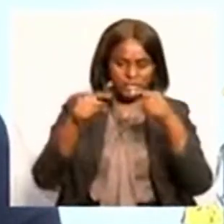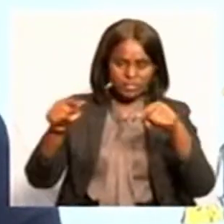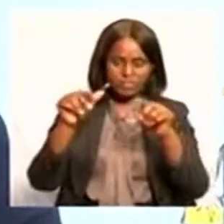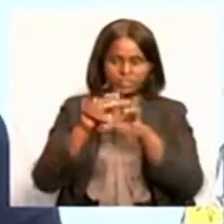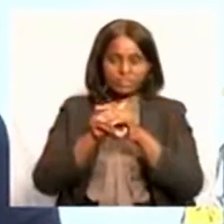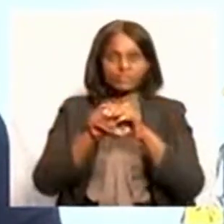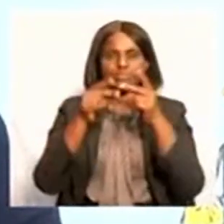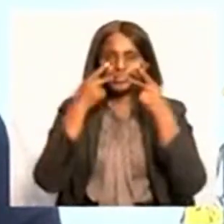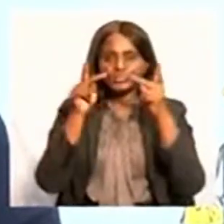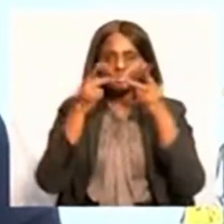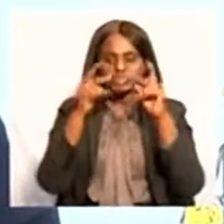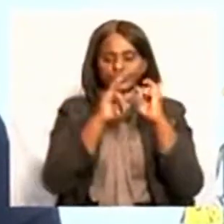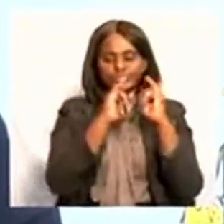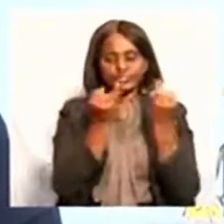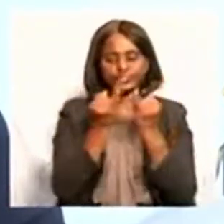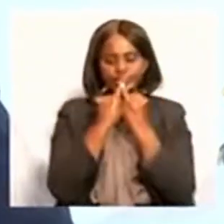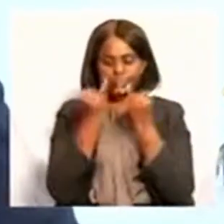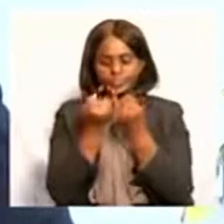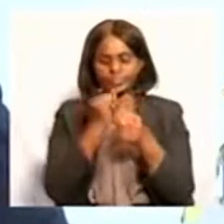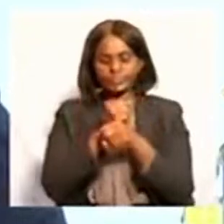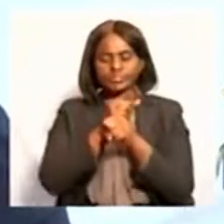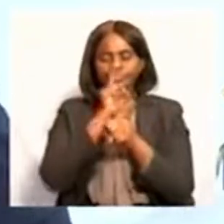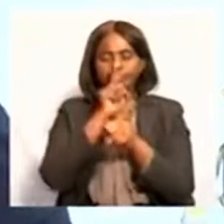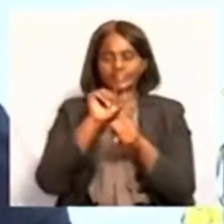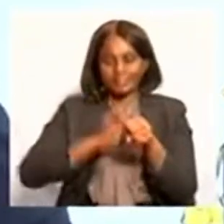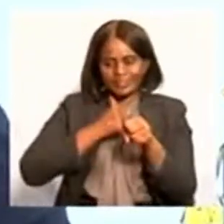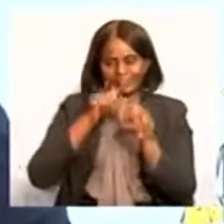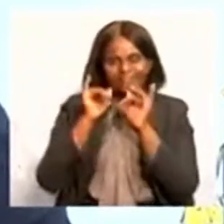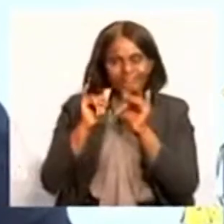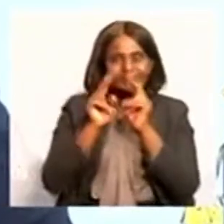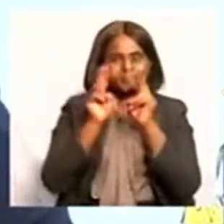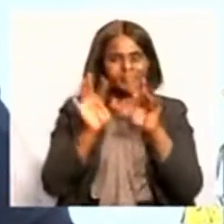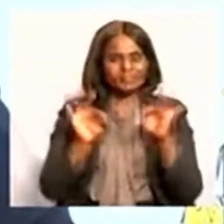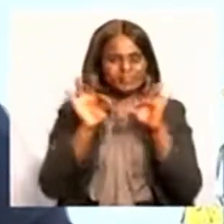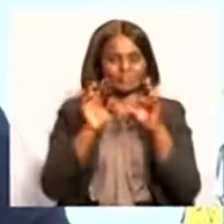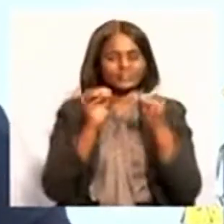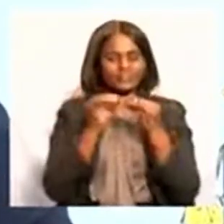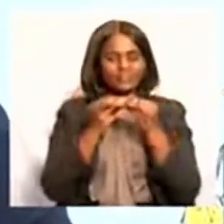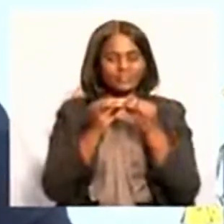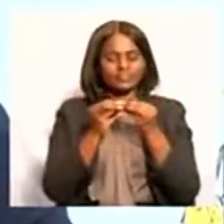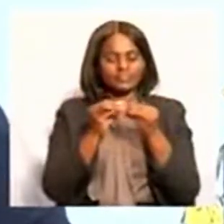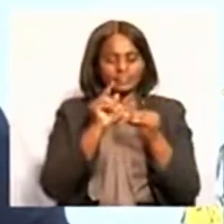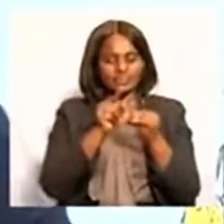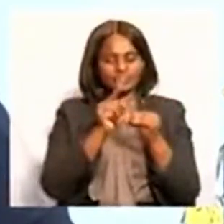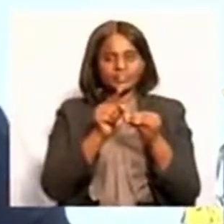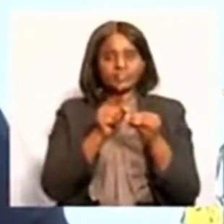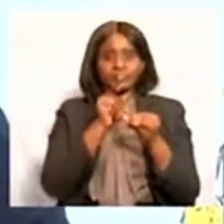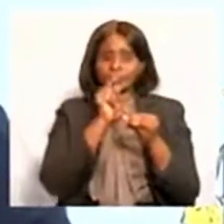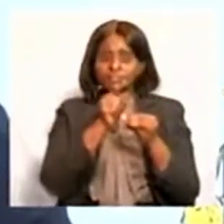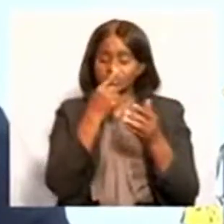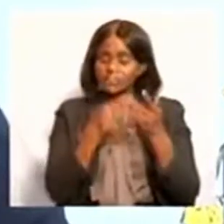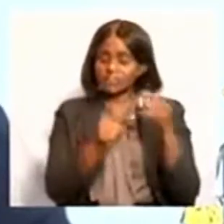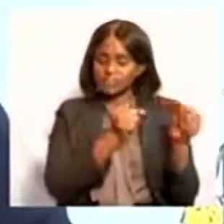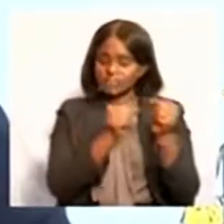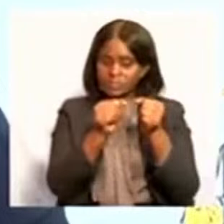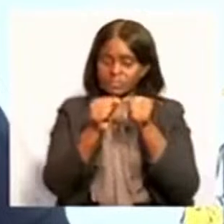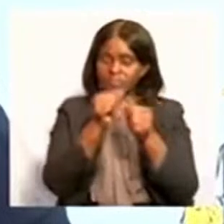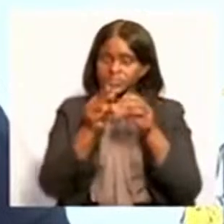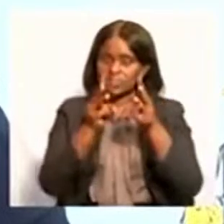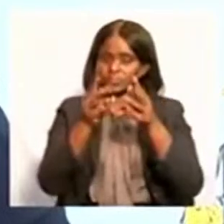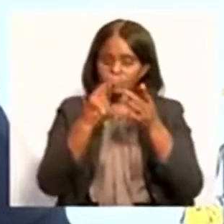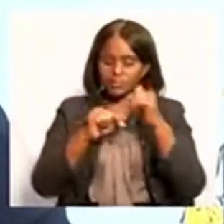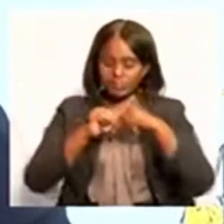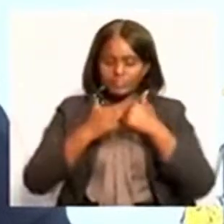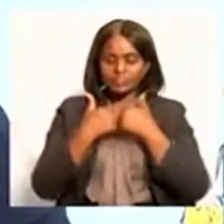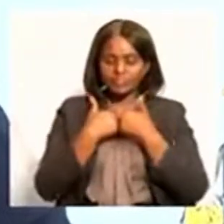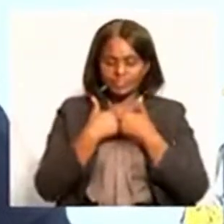in the public institutions, to ensure that we remain relevant. So that is the strategic direction that we've